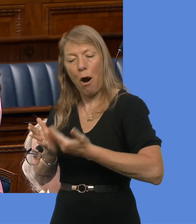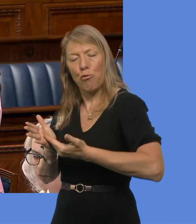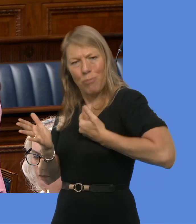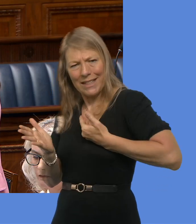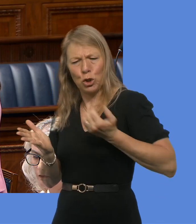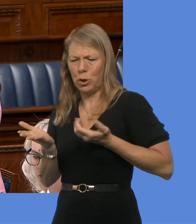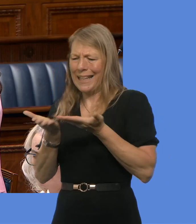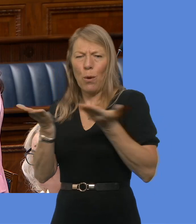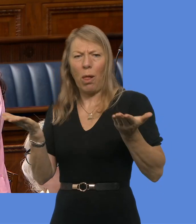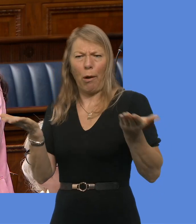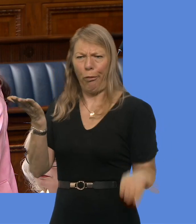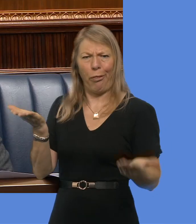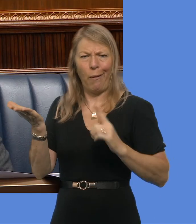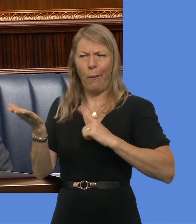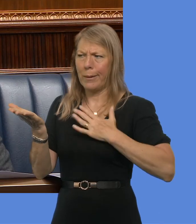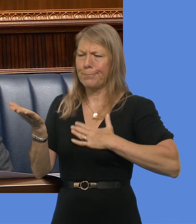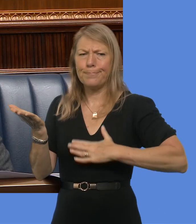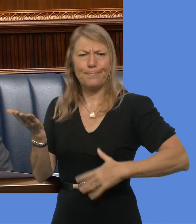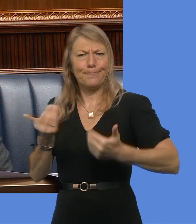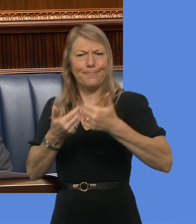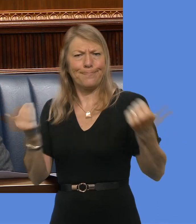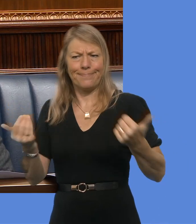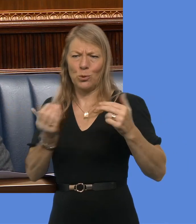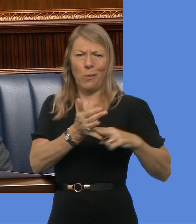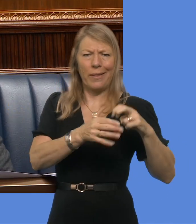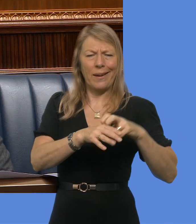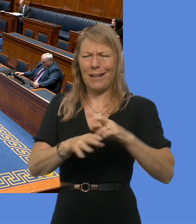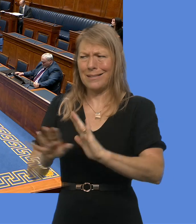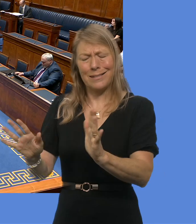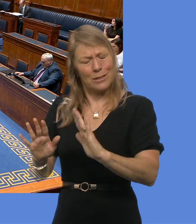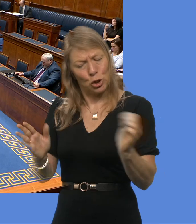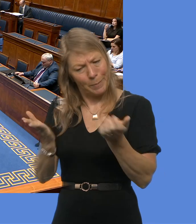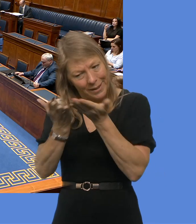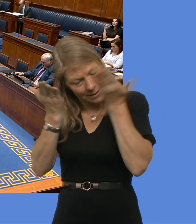and implications as set out in the judgment today. Ciara Ferguson.